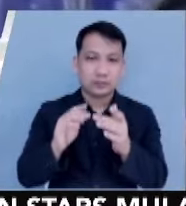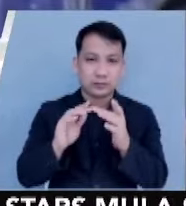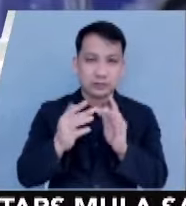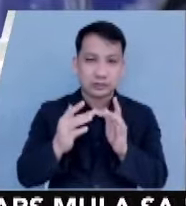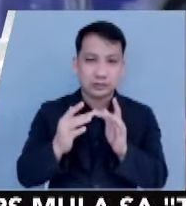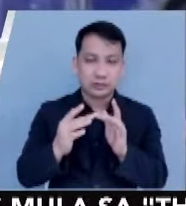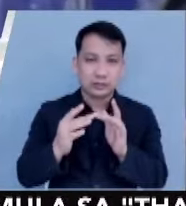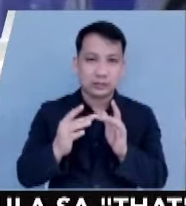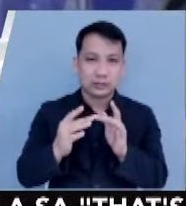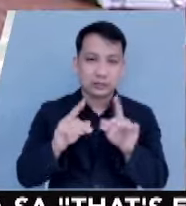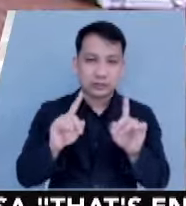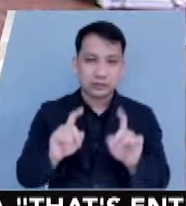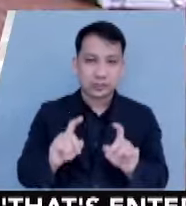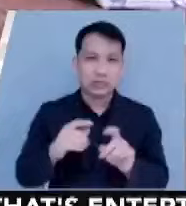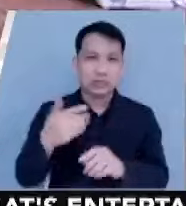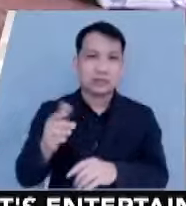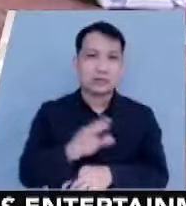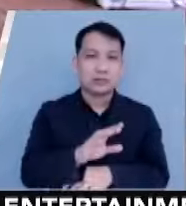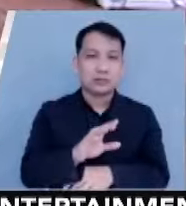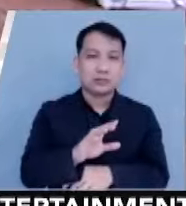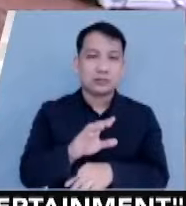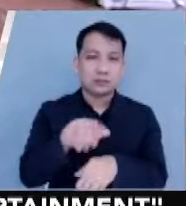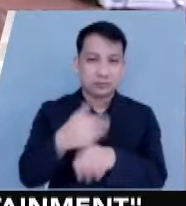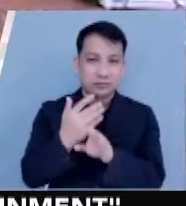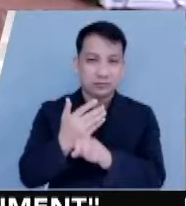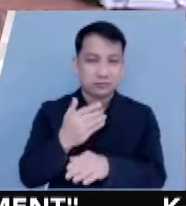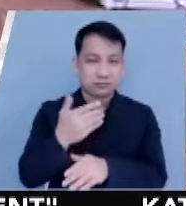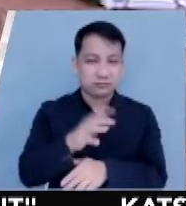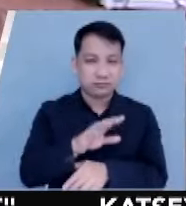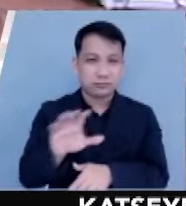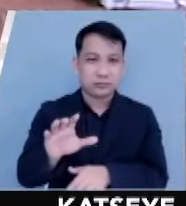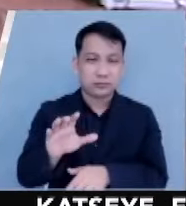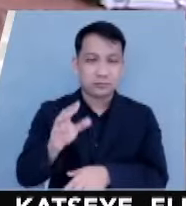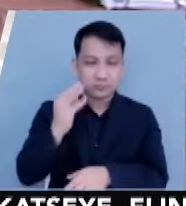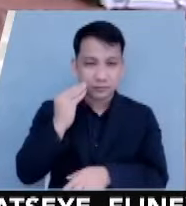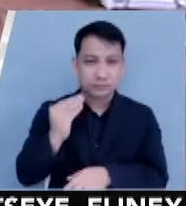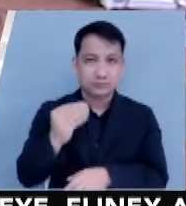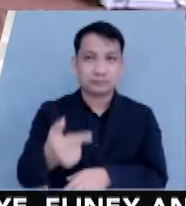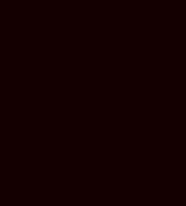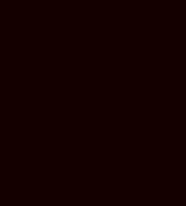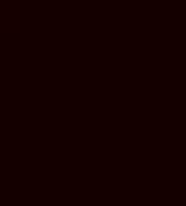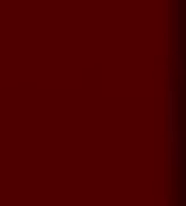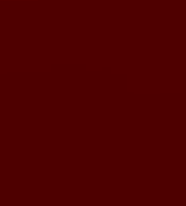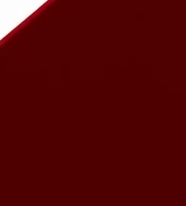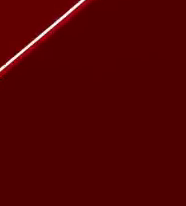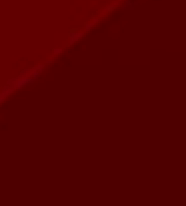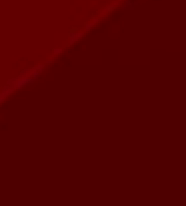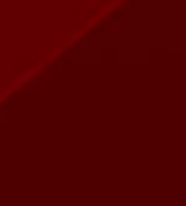Para sa GMA Integrated News, Mav Gonzalez, nakatutok, 24 Oras.